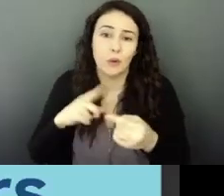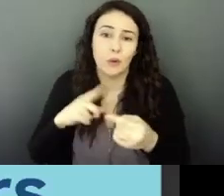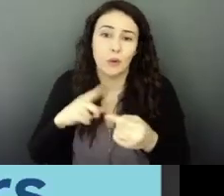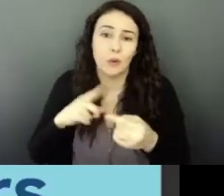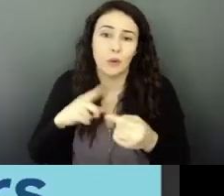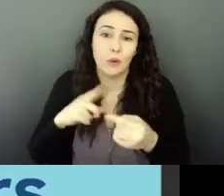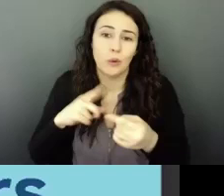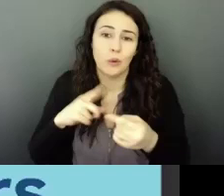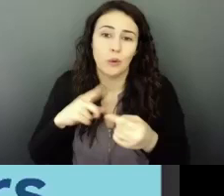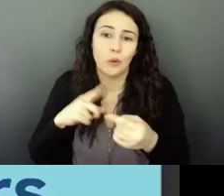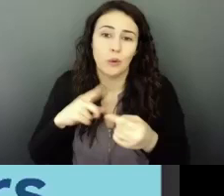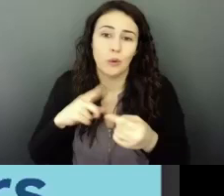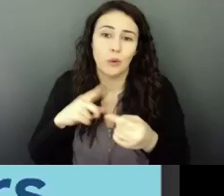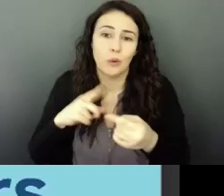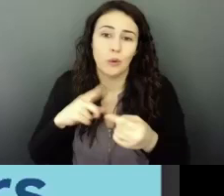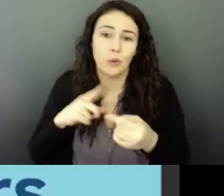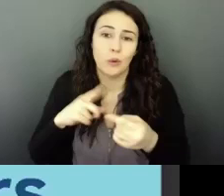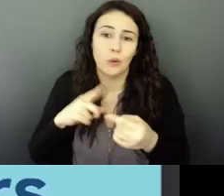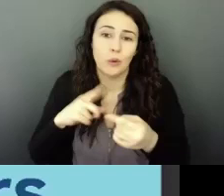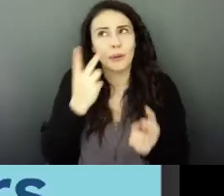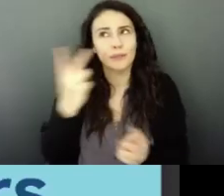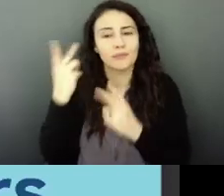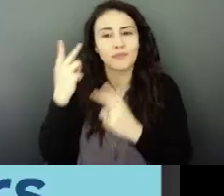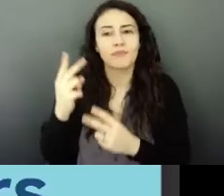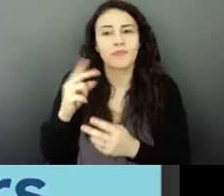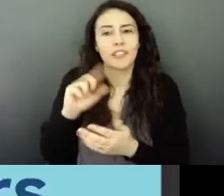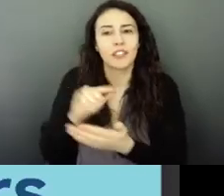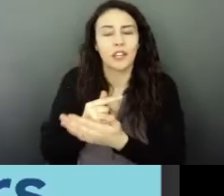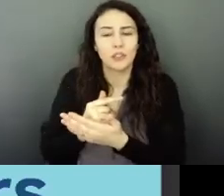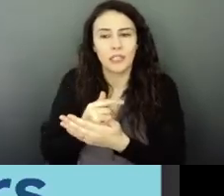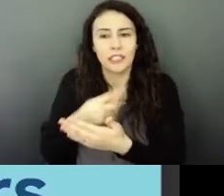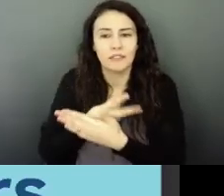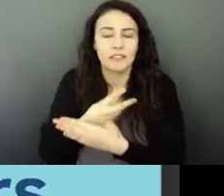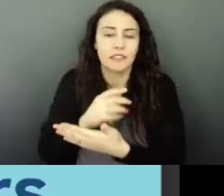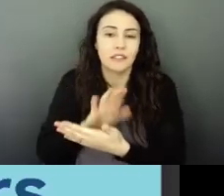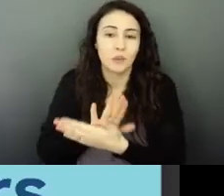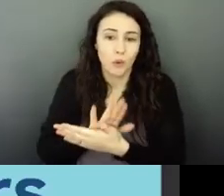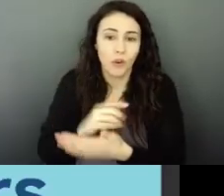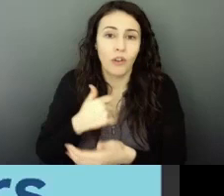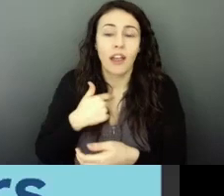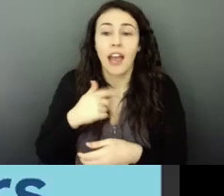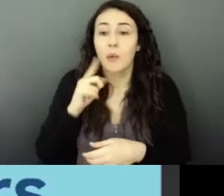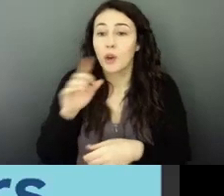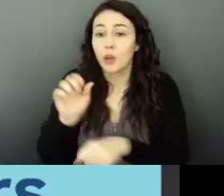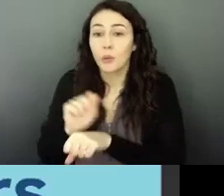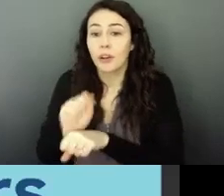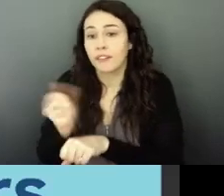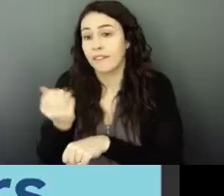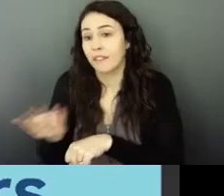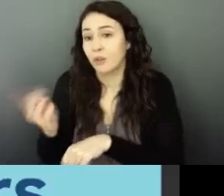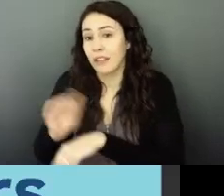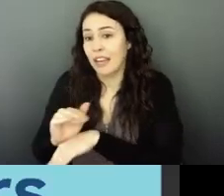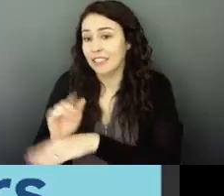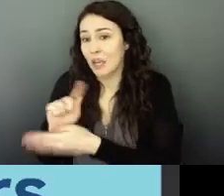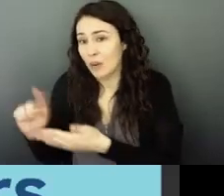time, and I would go to the Pepperdine campus and work a few nights a week and be in class for hours